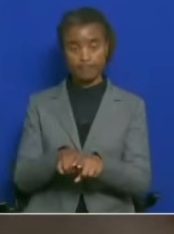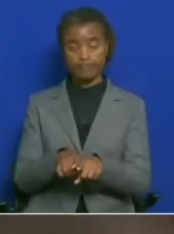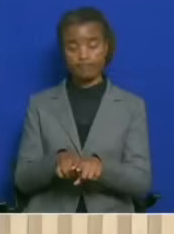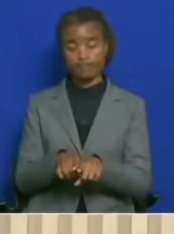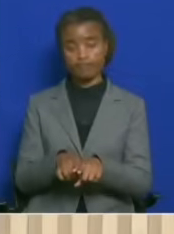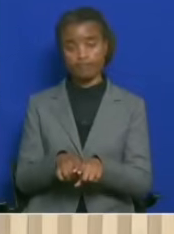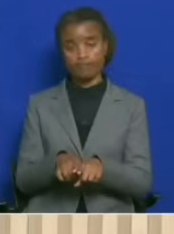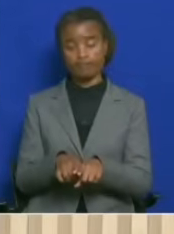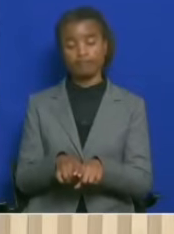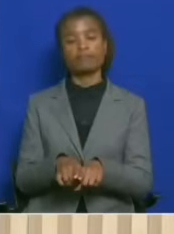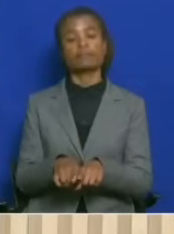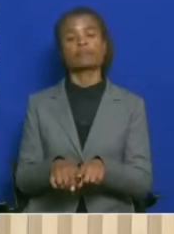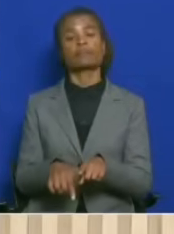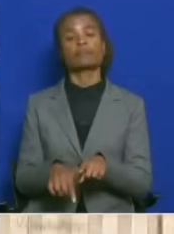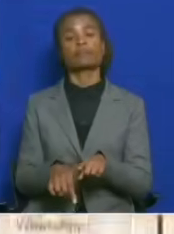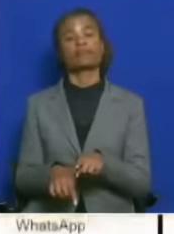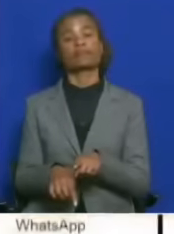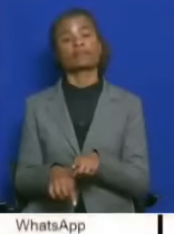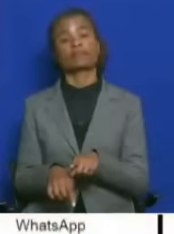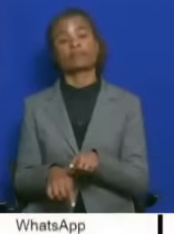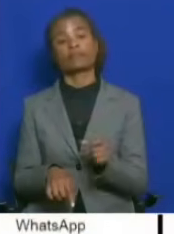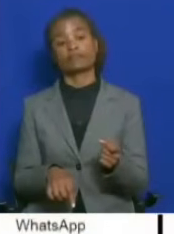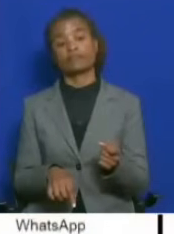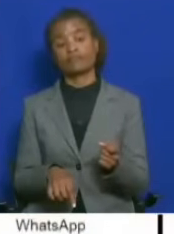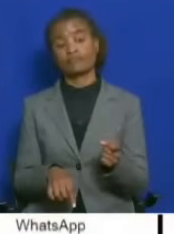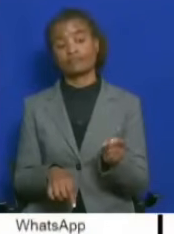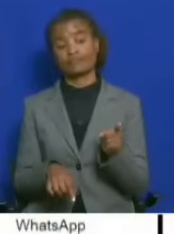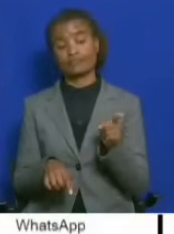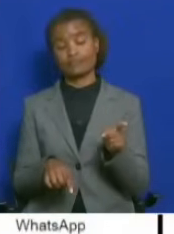And Mr. Valley says, "Thanks." So